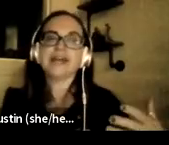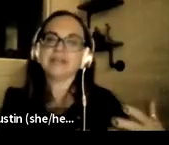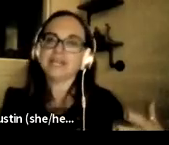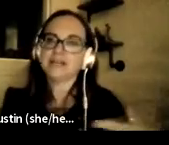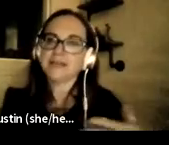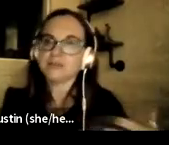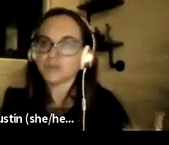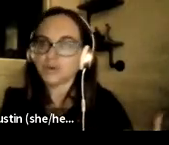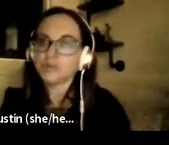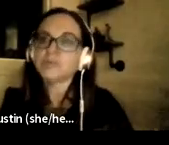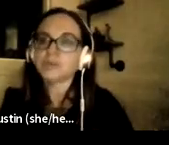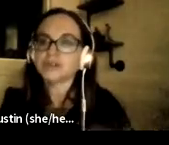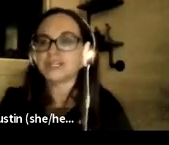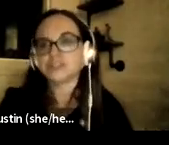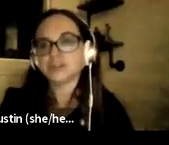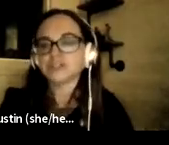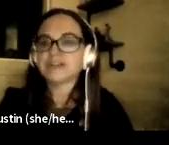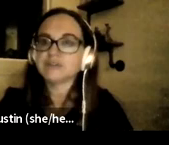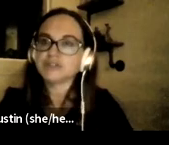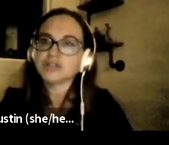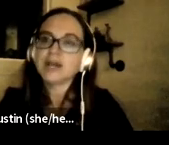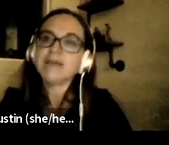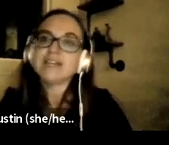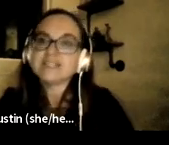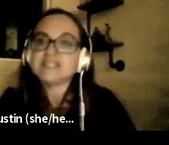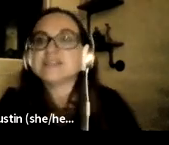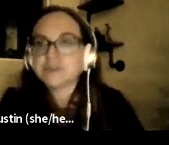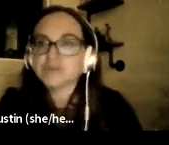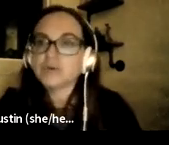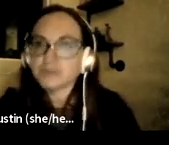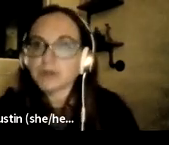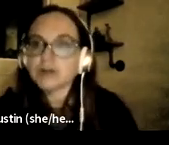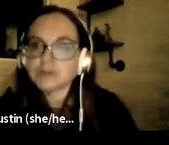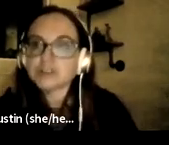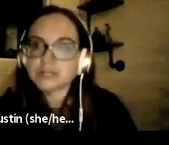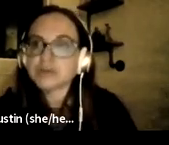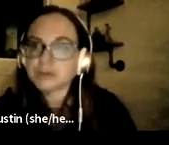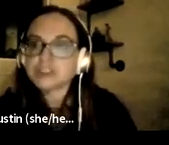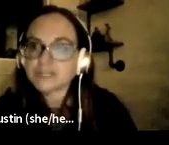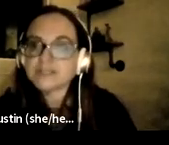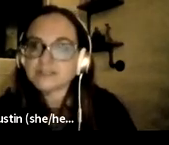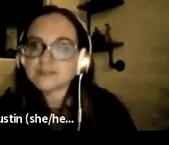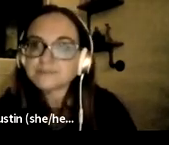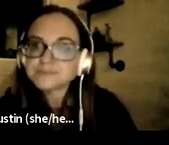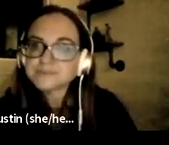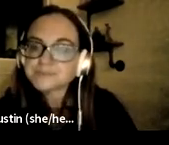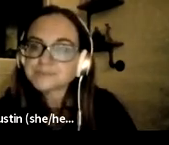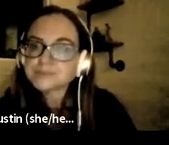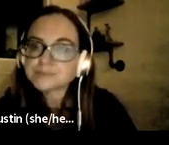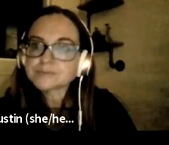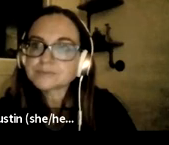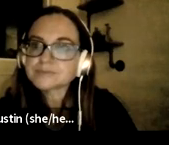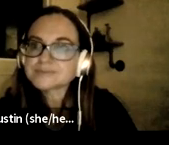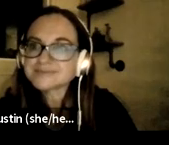be an advocate in that role where you're trying to support survivors. That's a different role from law enforcement and criminal justice.